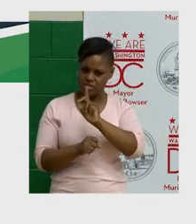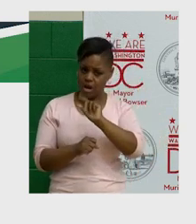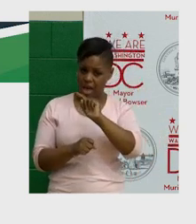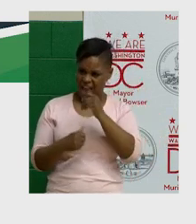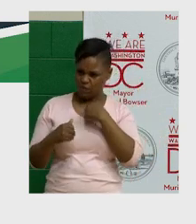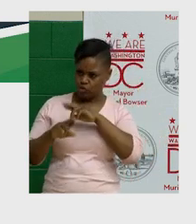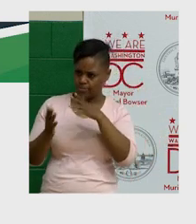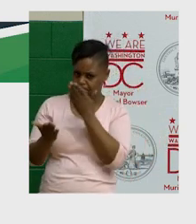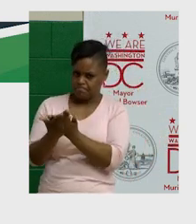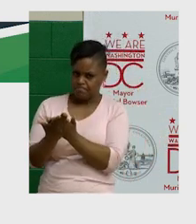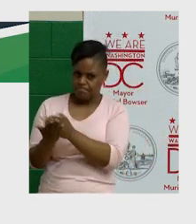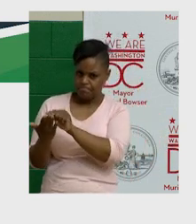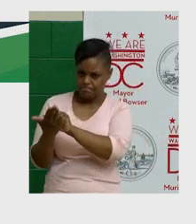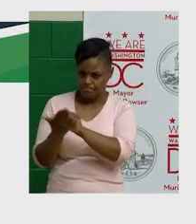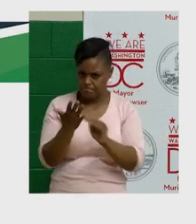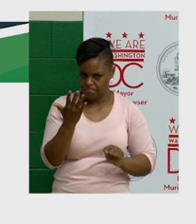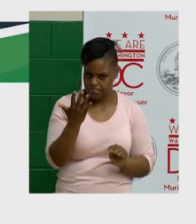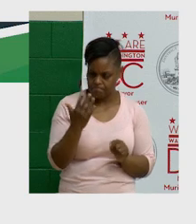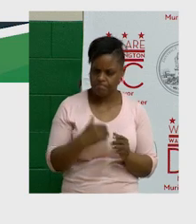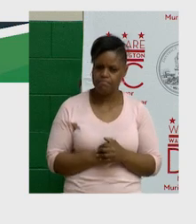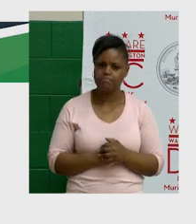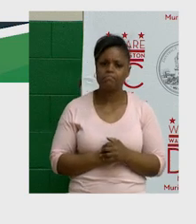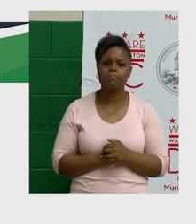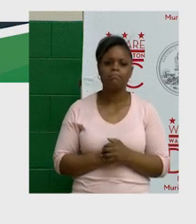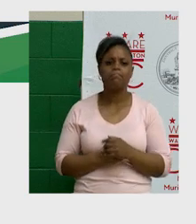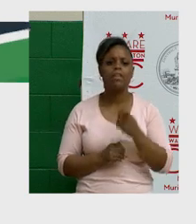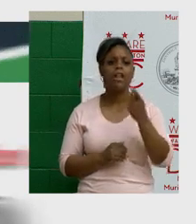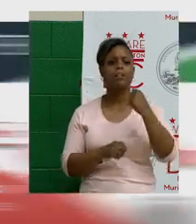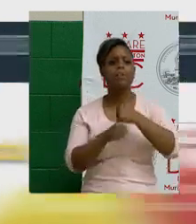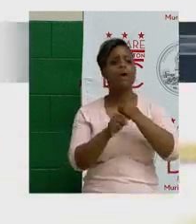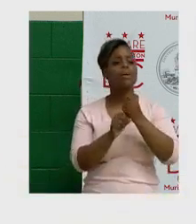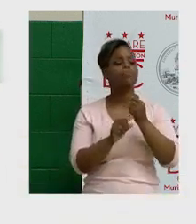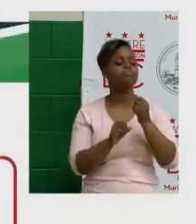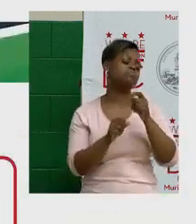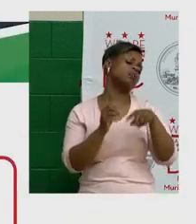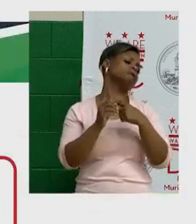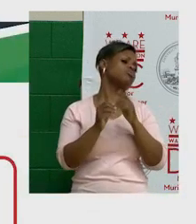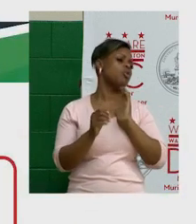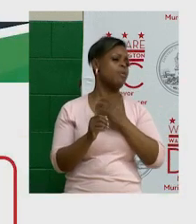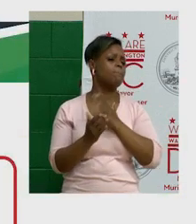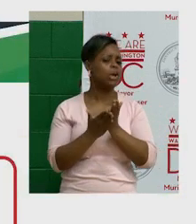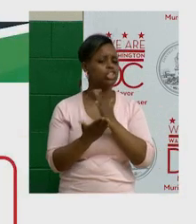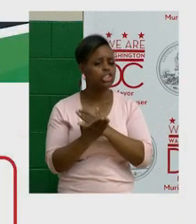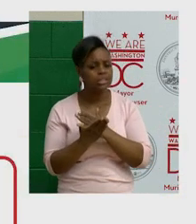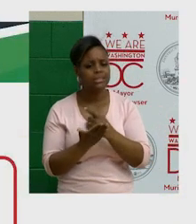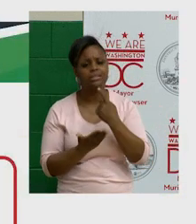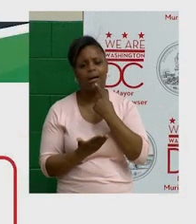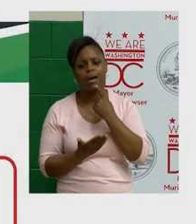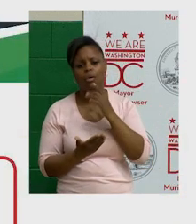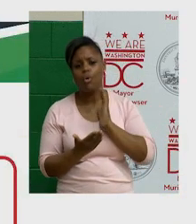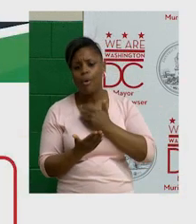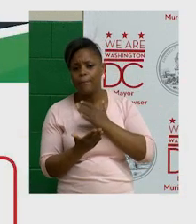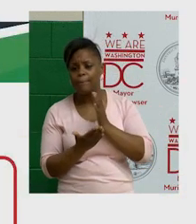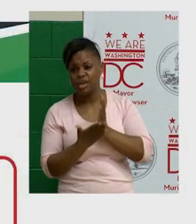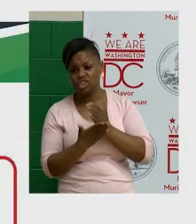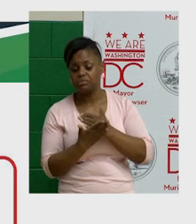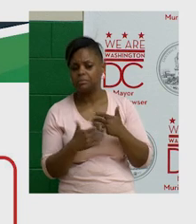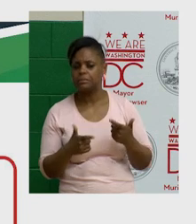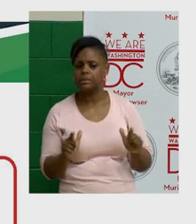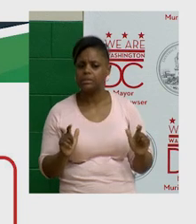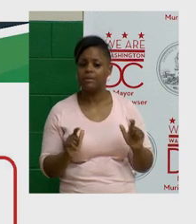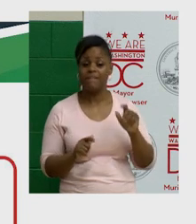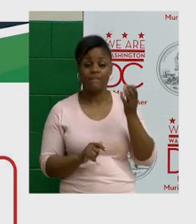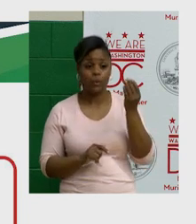So a little bit about our budget. I think you've heard the mayor mention a couple times, you know, our budget is pretty big. It's $14.6